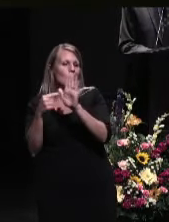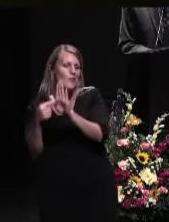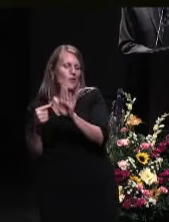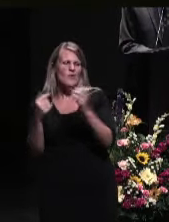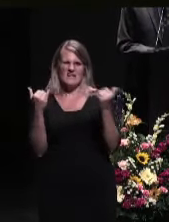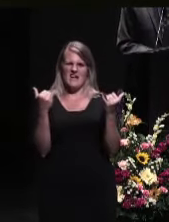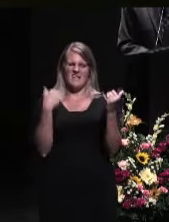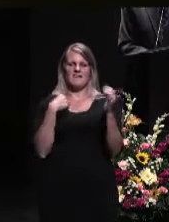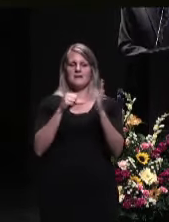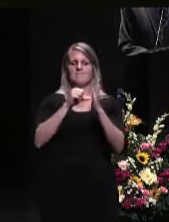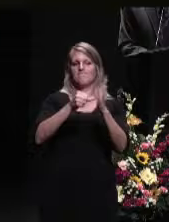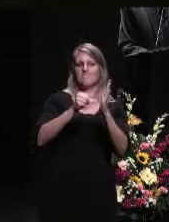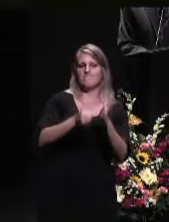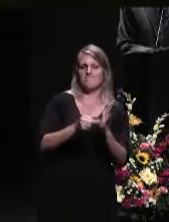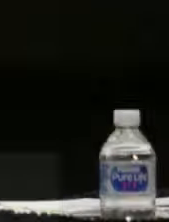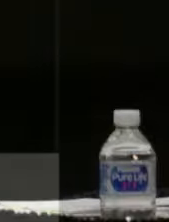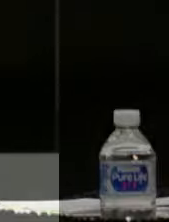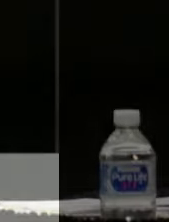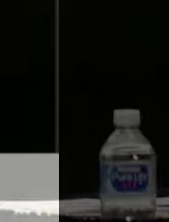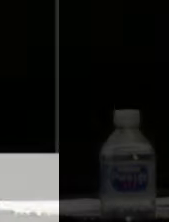points.